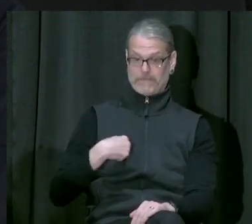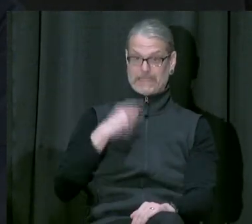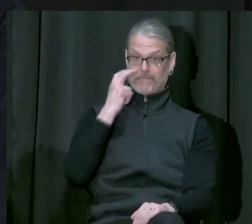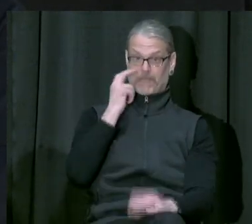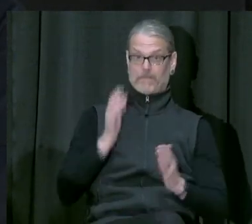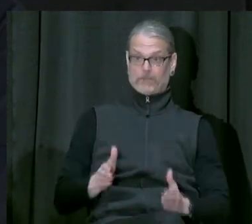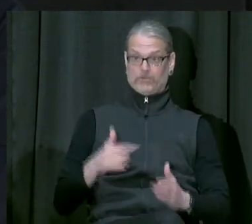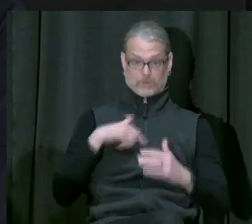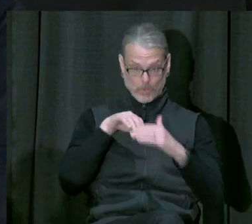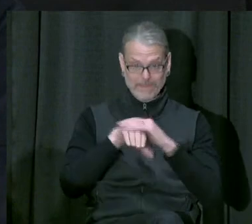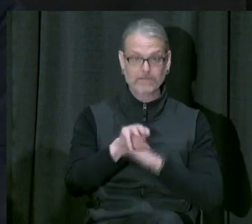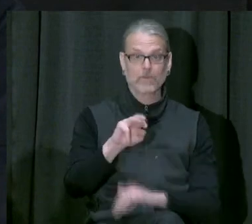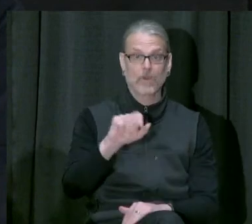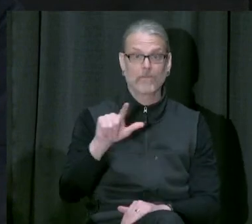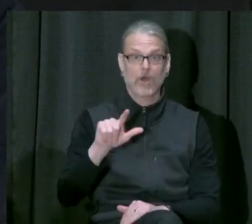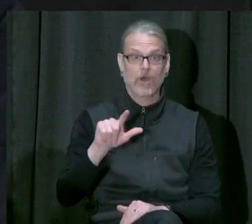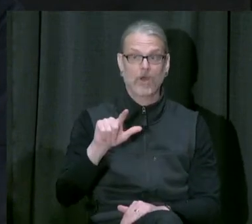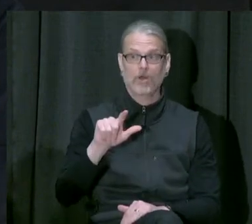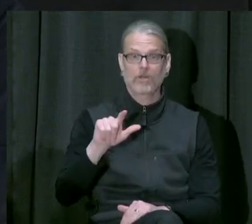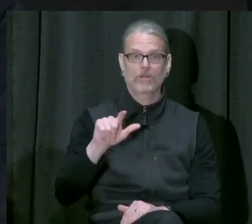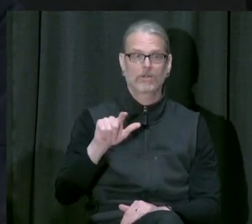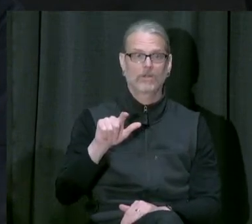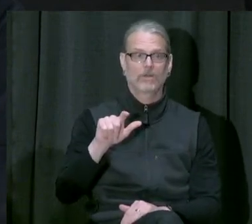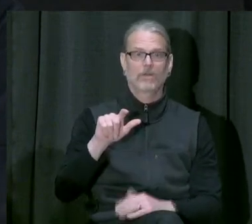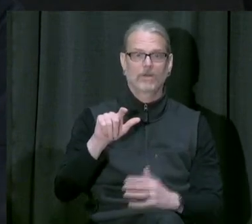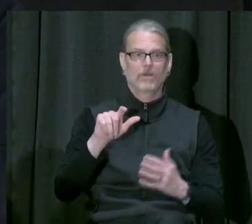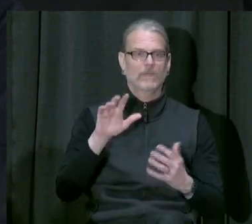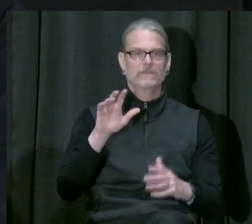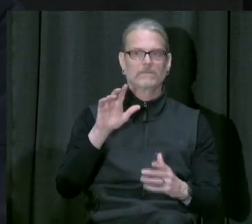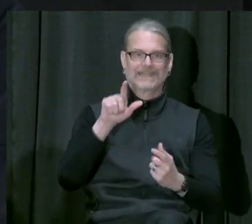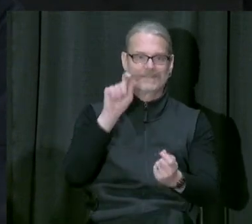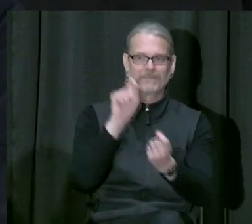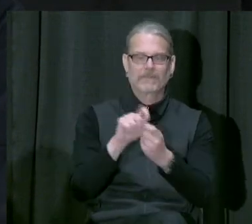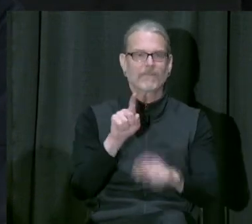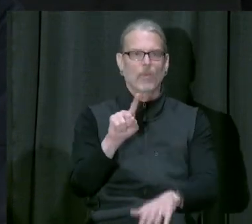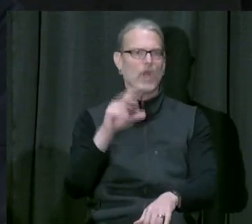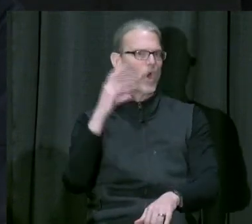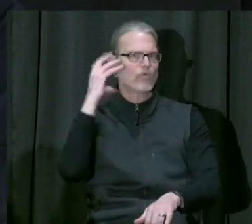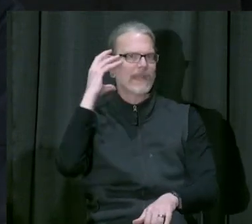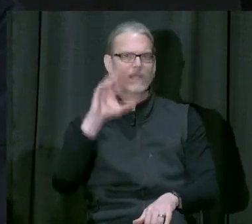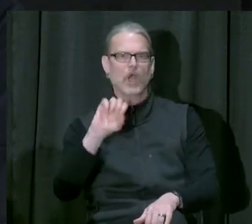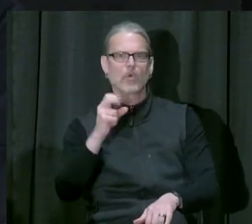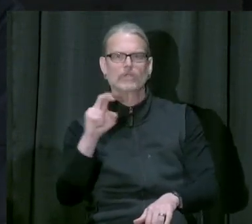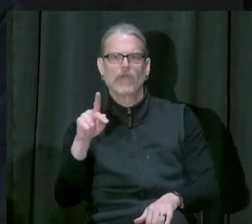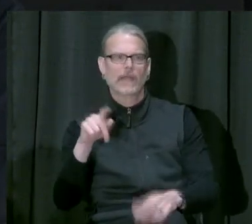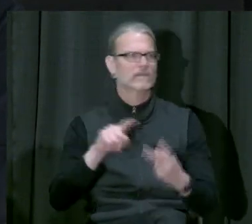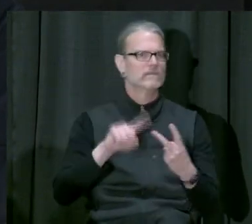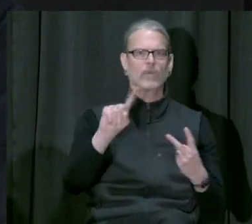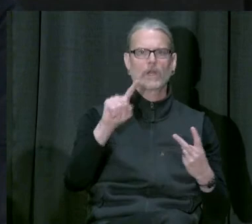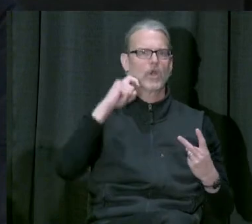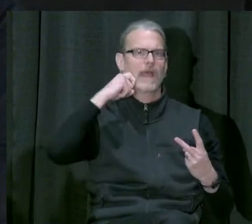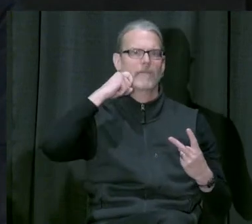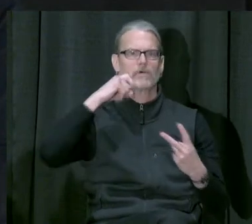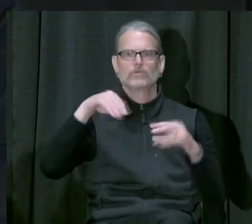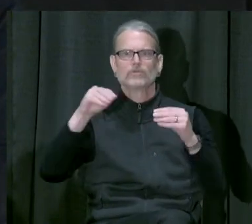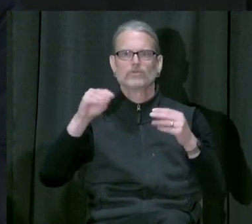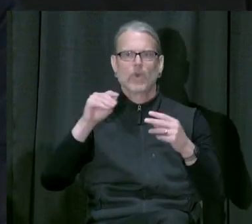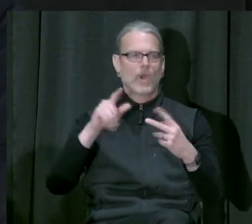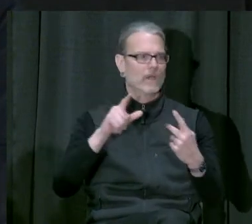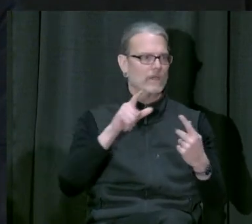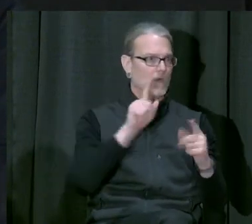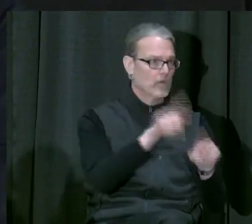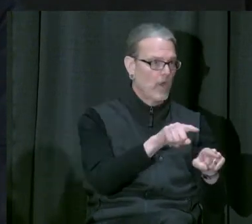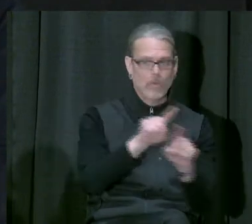mall was always destination-oriented. Yep. Go to the Radio Shack, go to the Apple Store, get in, get out. And